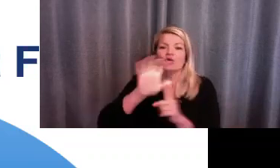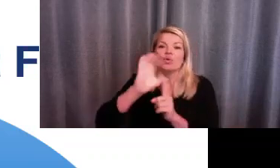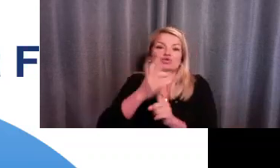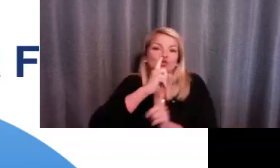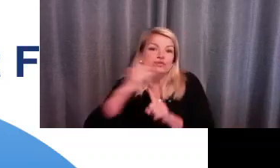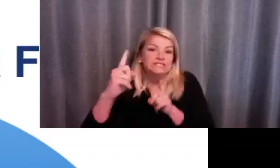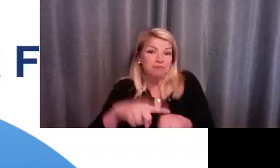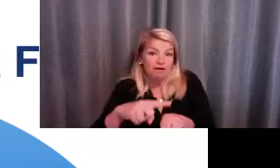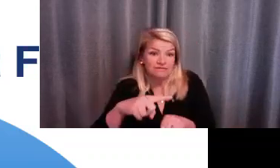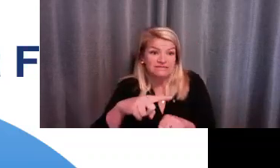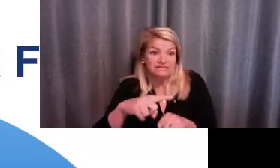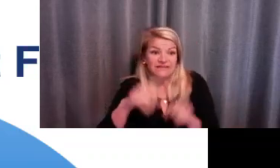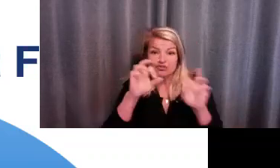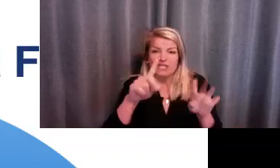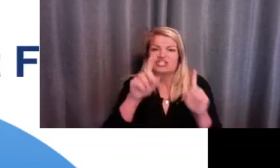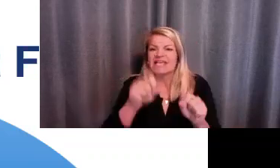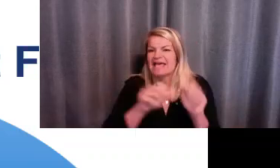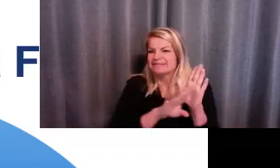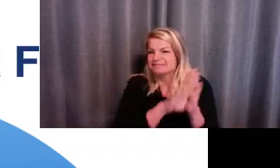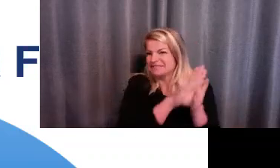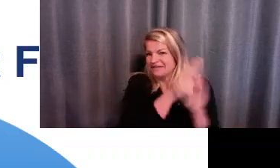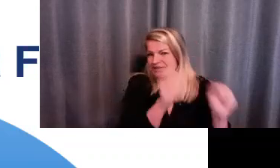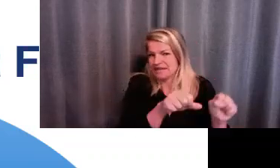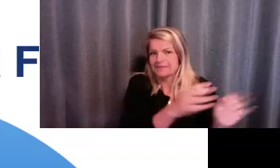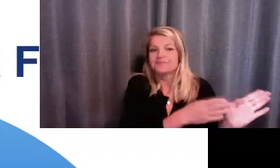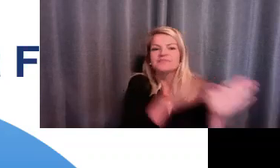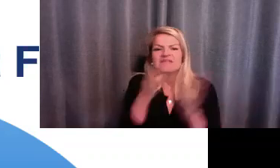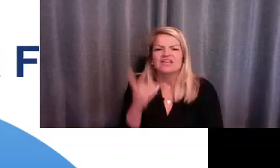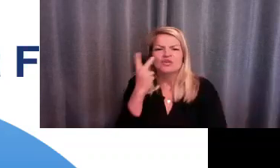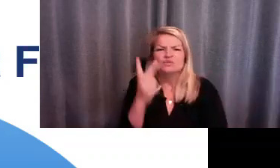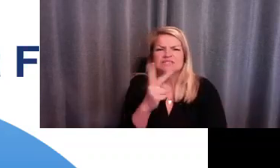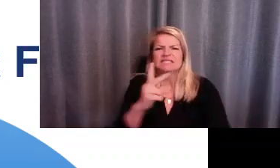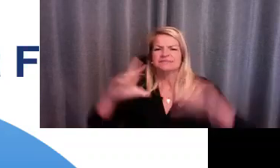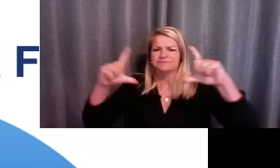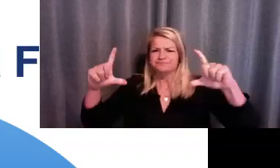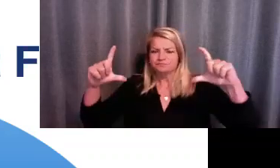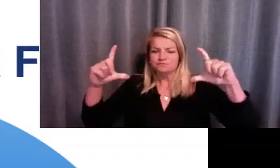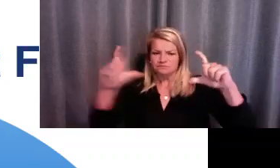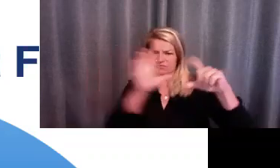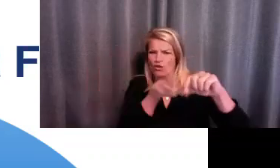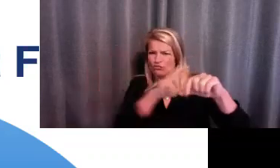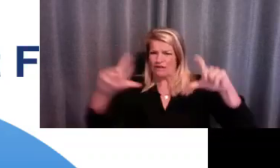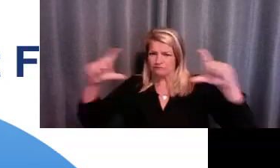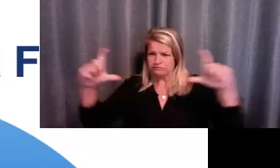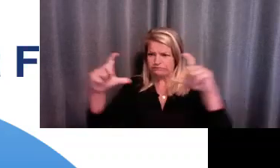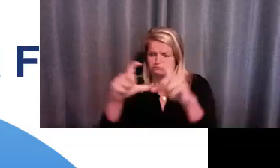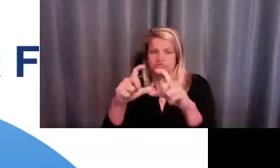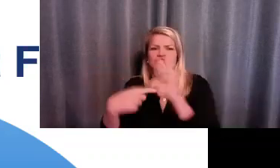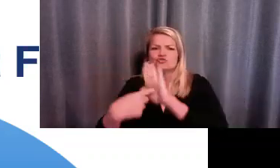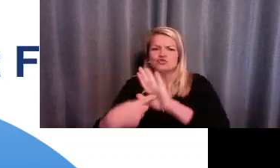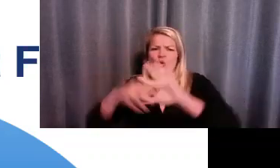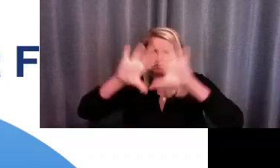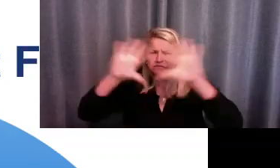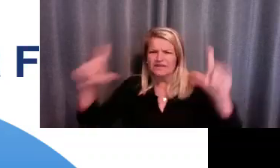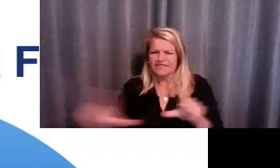intervention can be developed. On the right side of this slide, you see the ecological systems framework that introduces